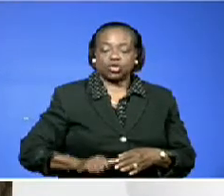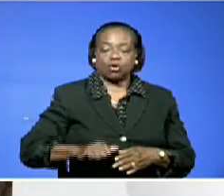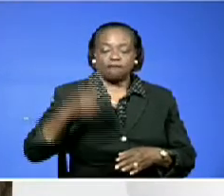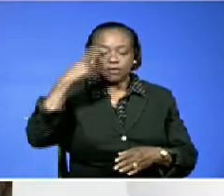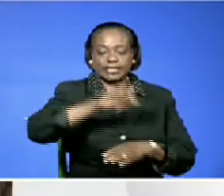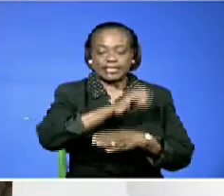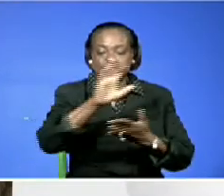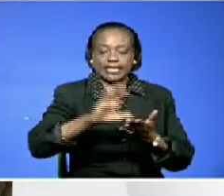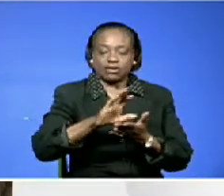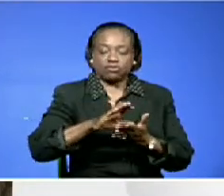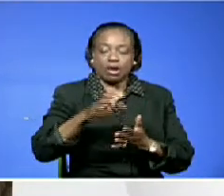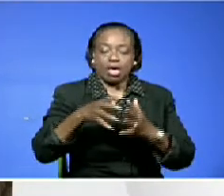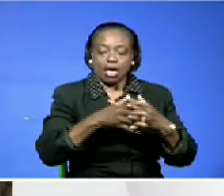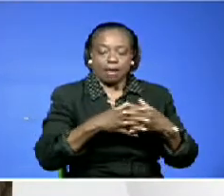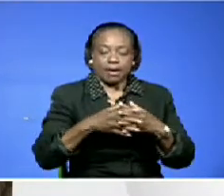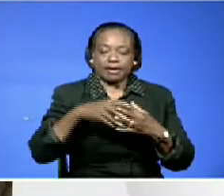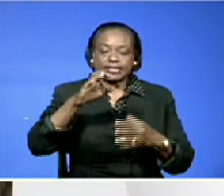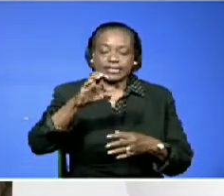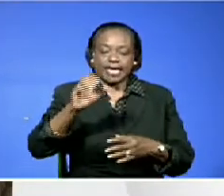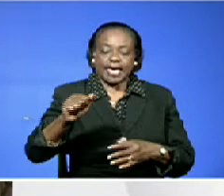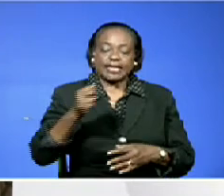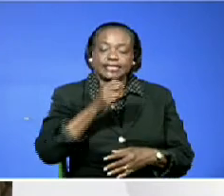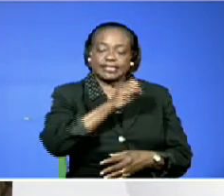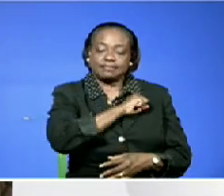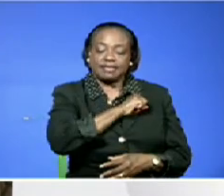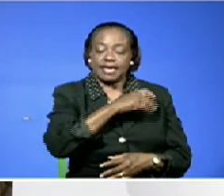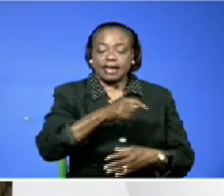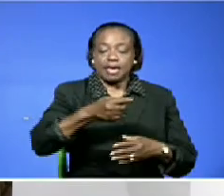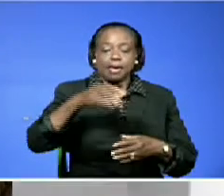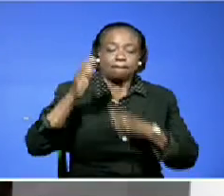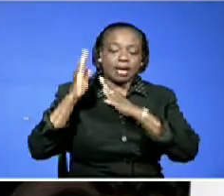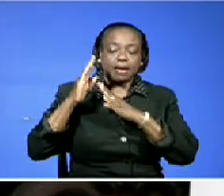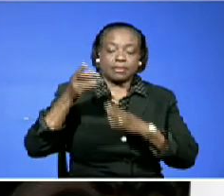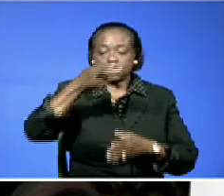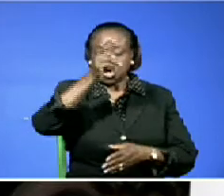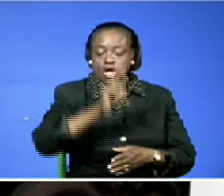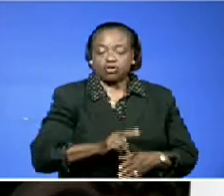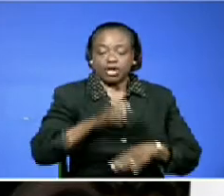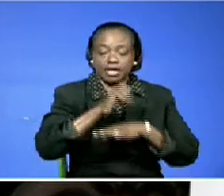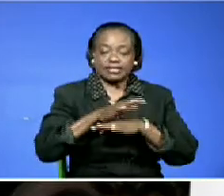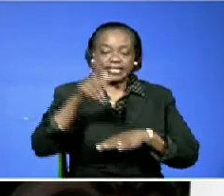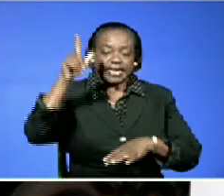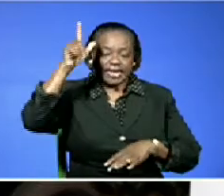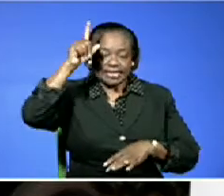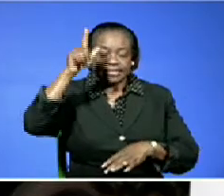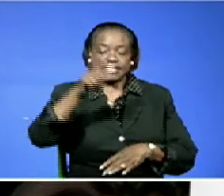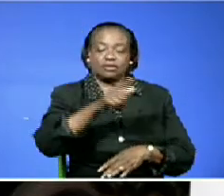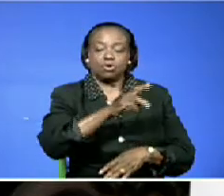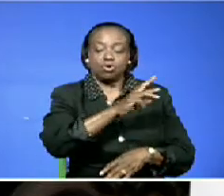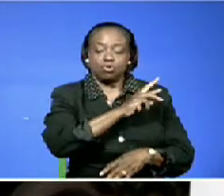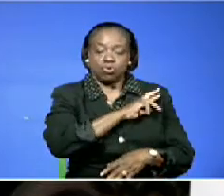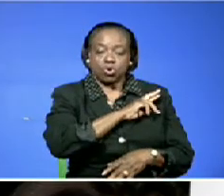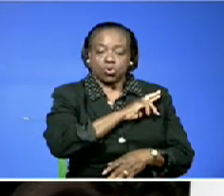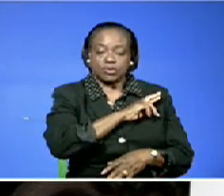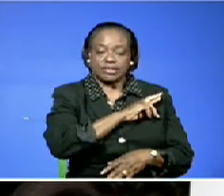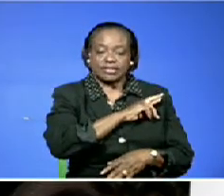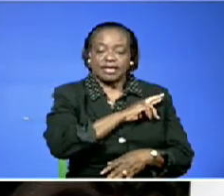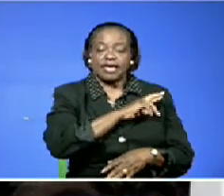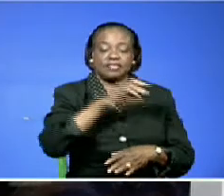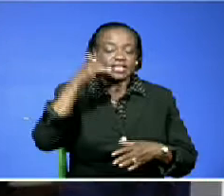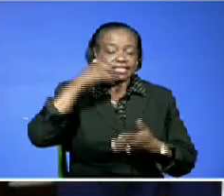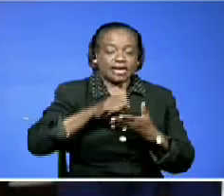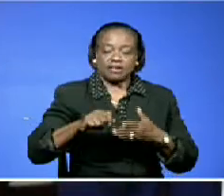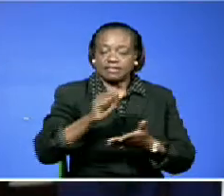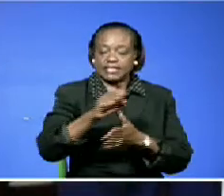Central America and States, C.A. Smith, and Bahamas Honorary Consul in Houston, Lyndon Rose. The Secretary of State for Texas,